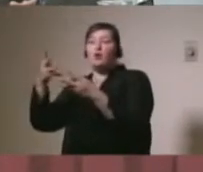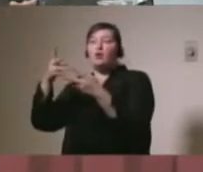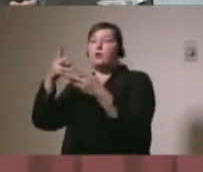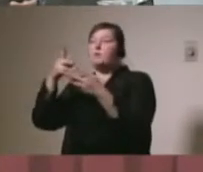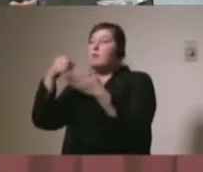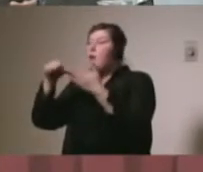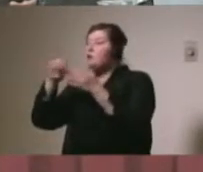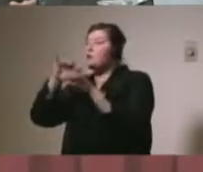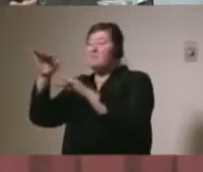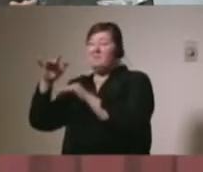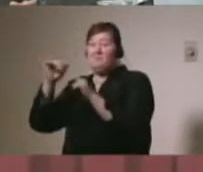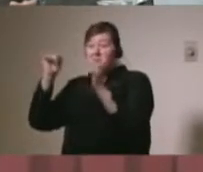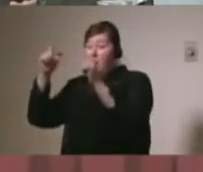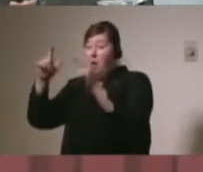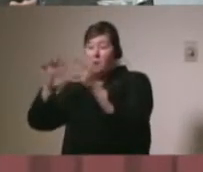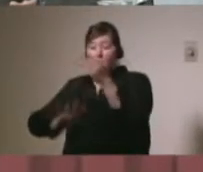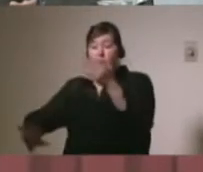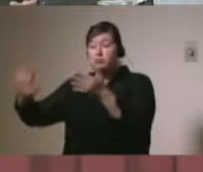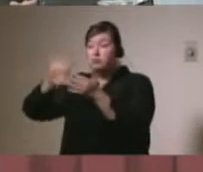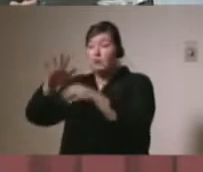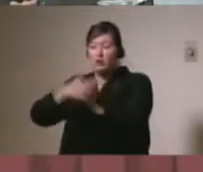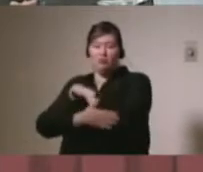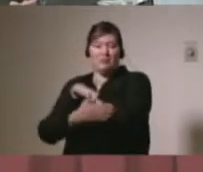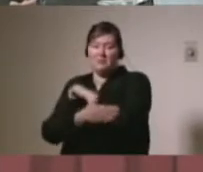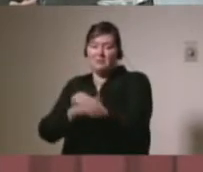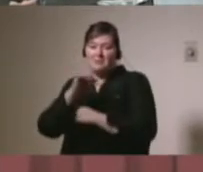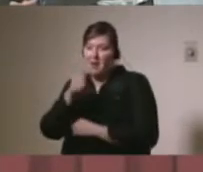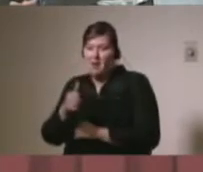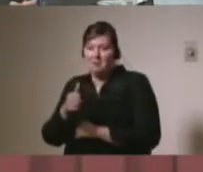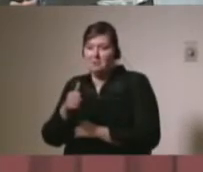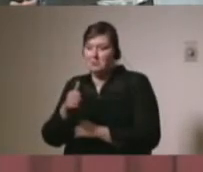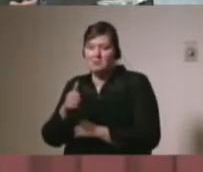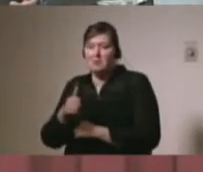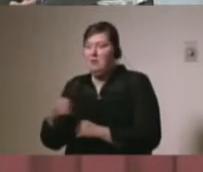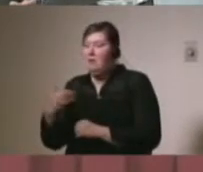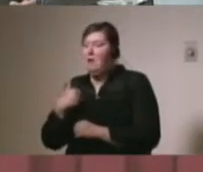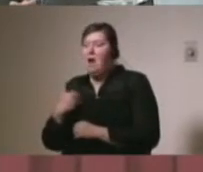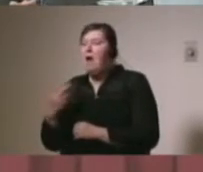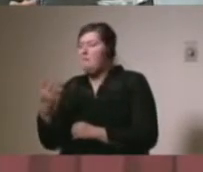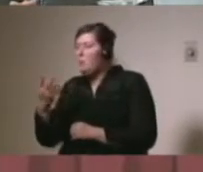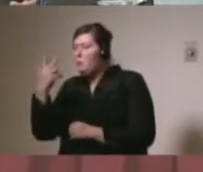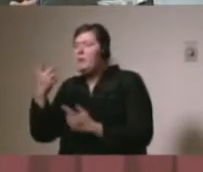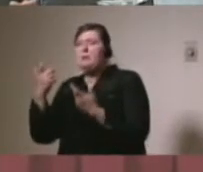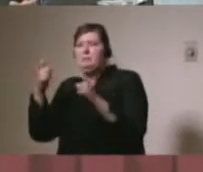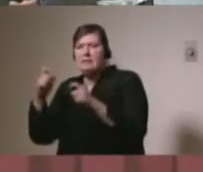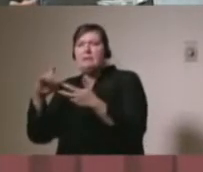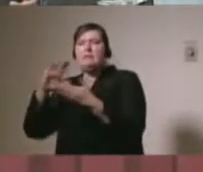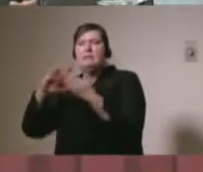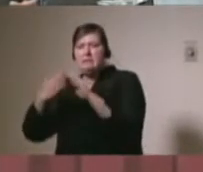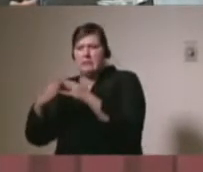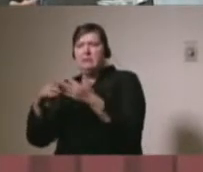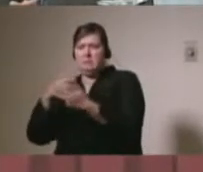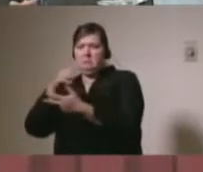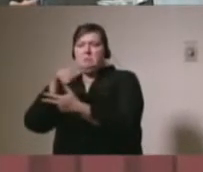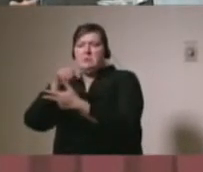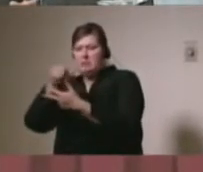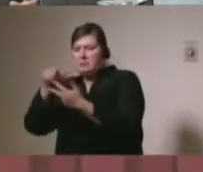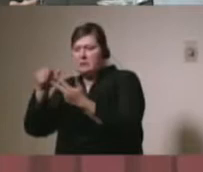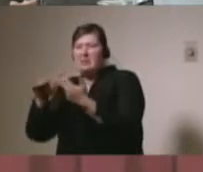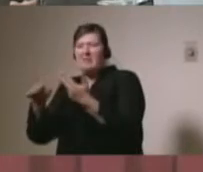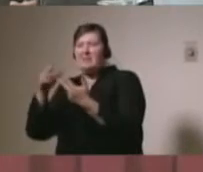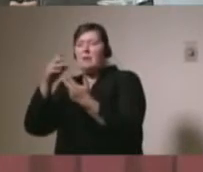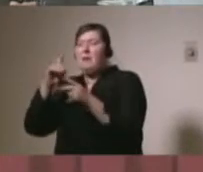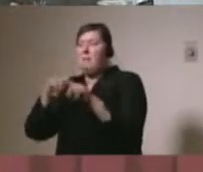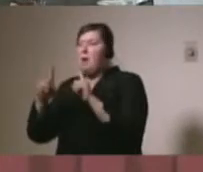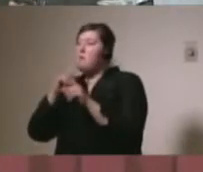in, Auckland, Wellington and Christchurch. But any rural stuff, that's quite difficult. Then what happens